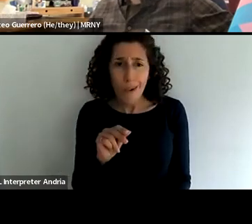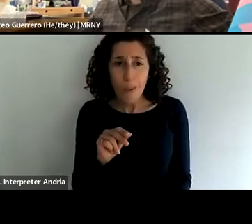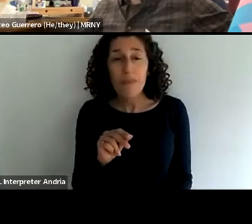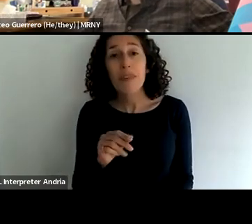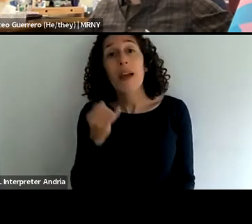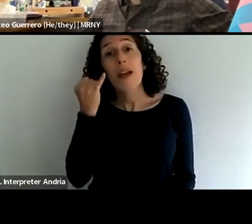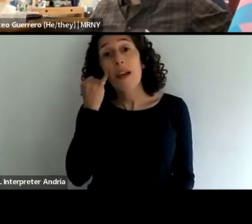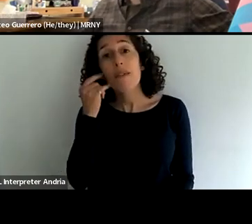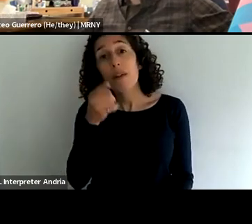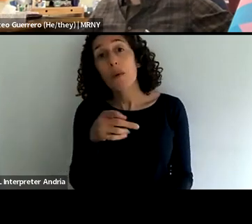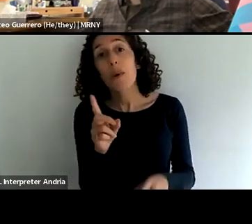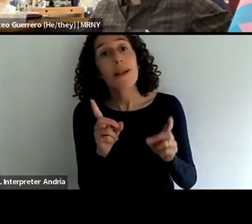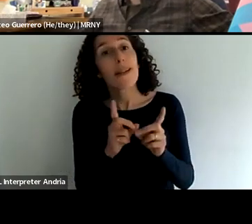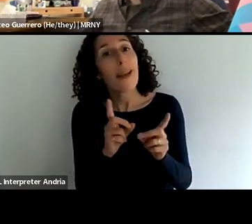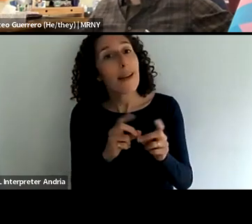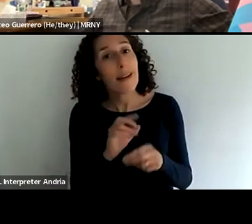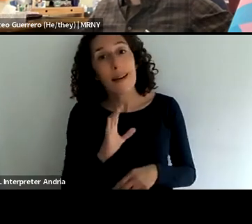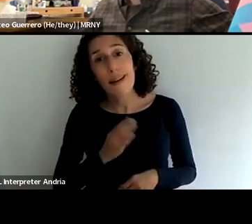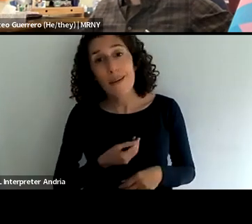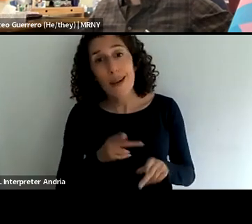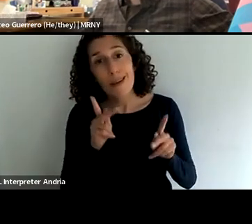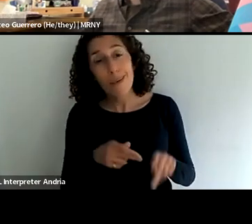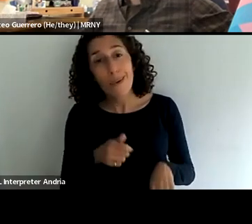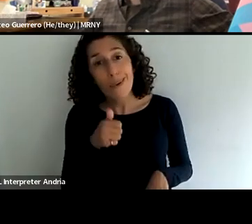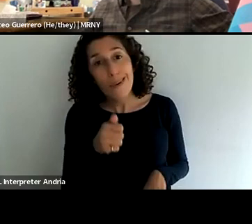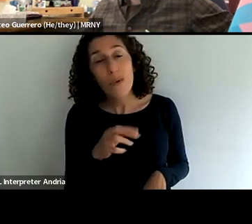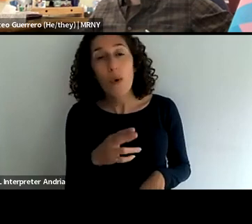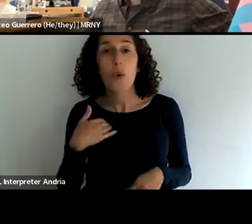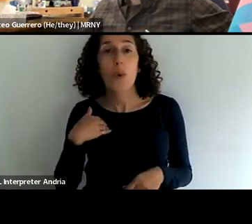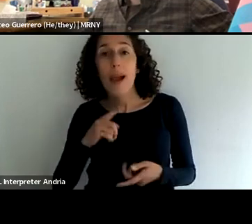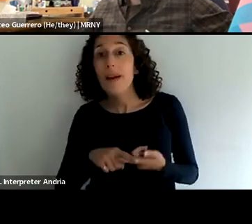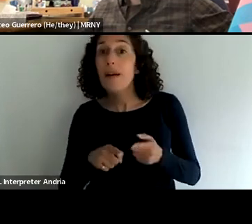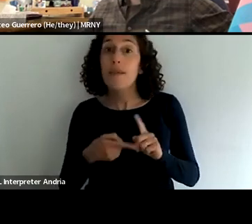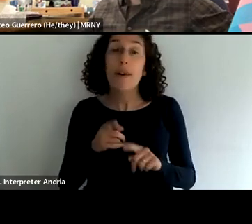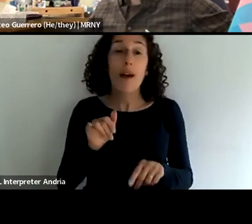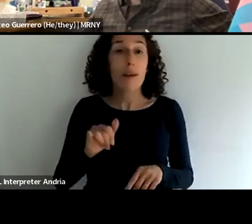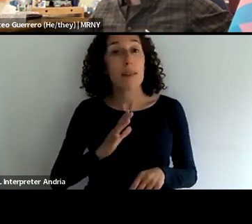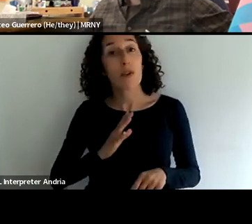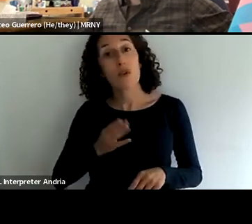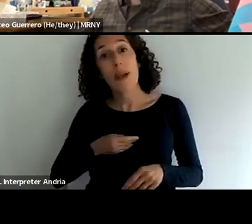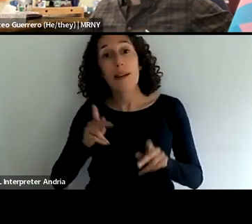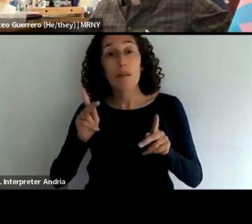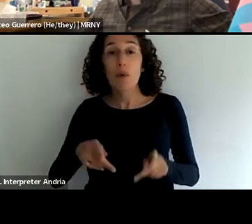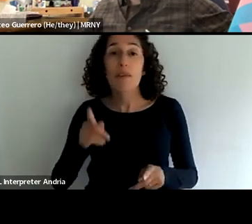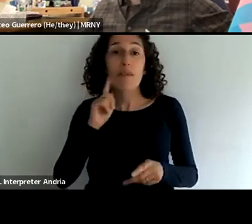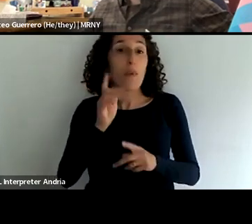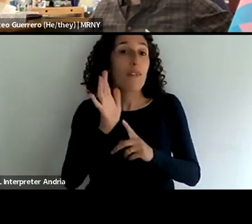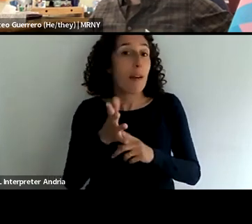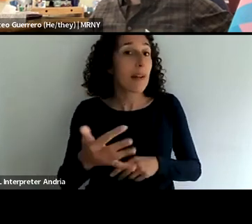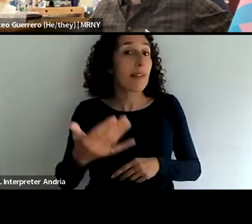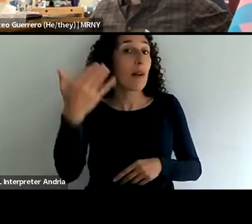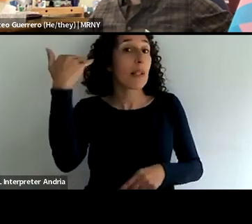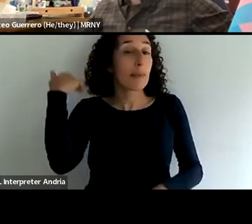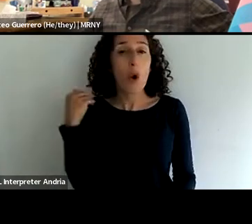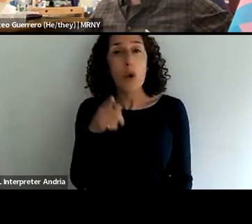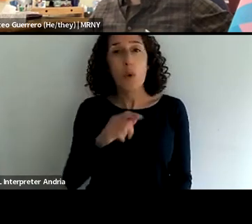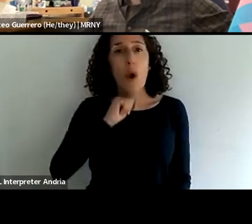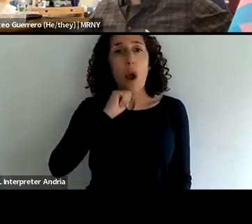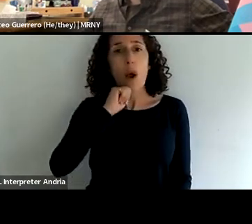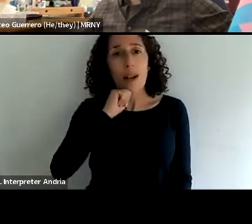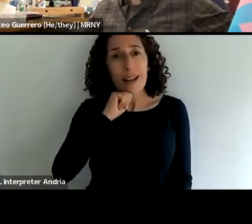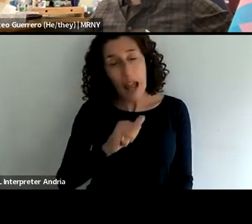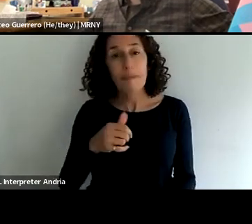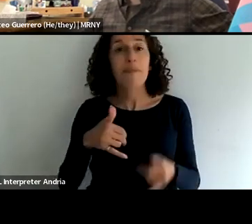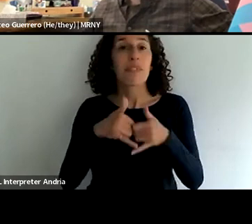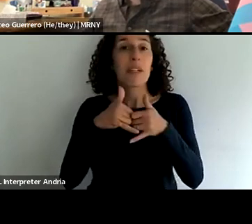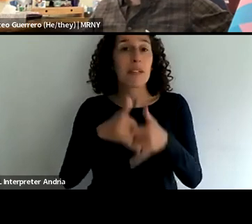trans person, or, you know, hung out with the girls back in the day, or whatever the hell it is, it does not mean you're entitled to speak about or